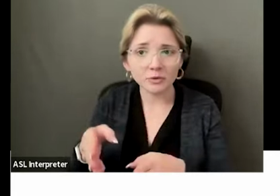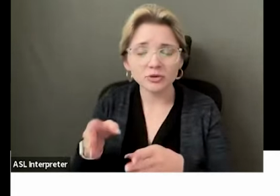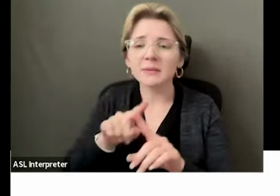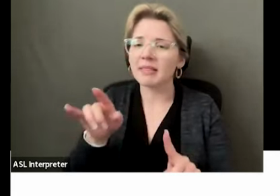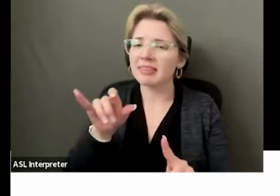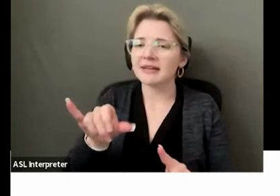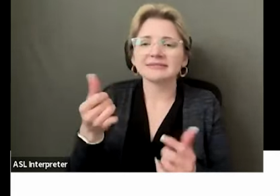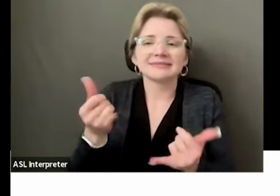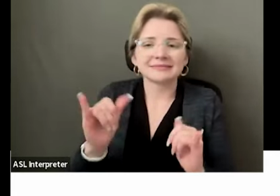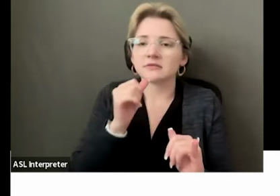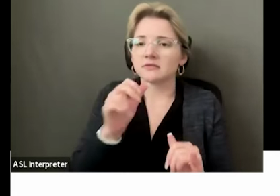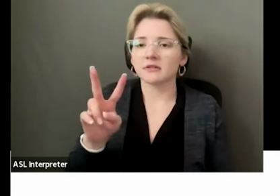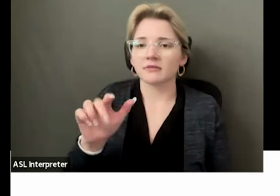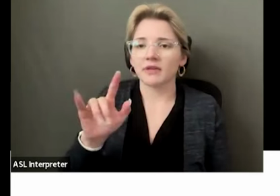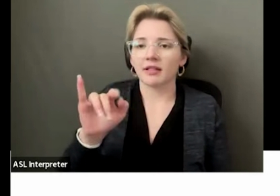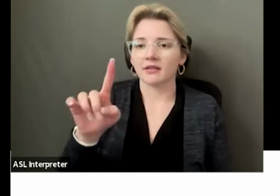someone assistance.